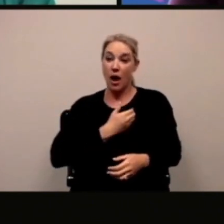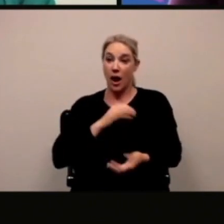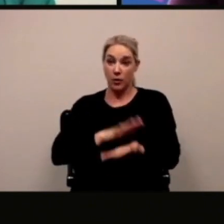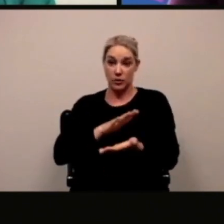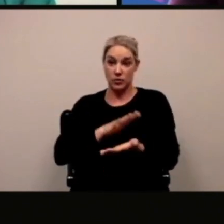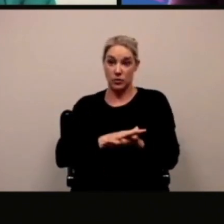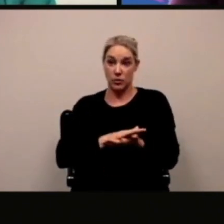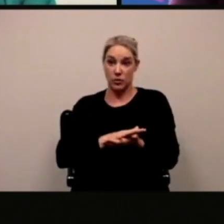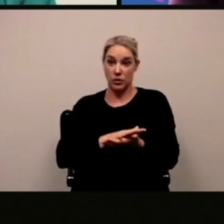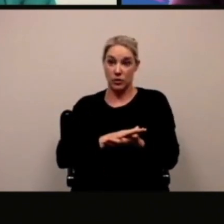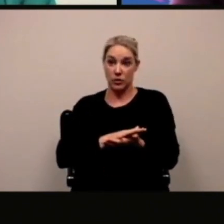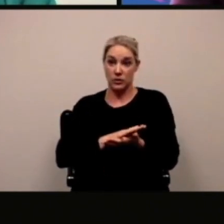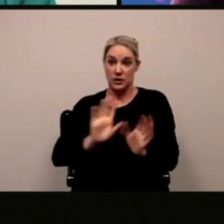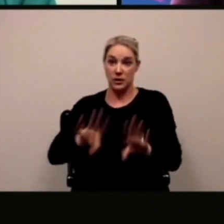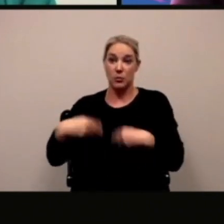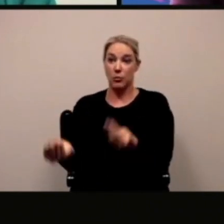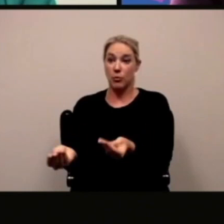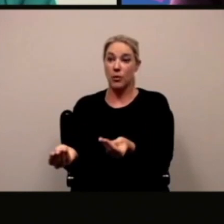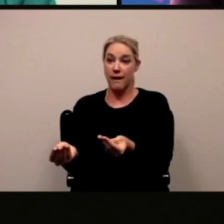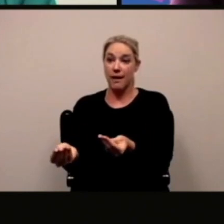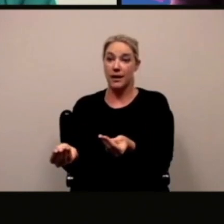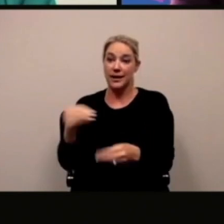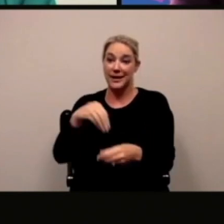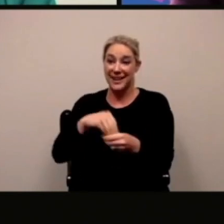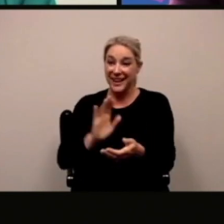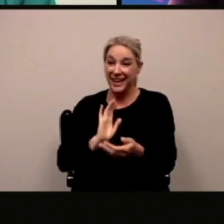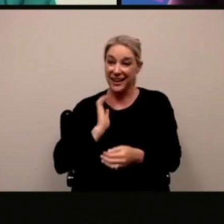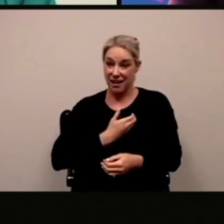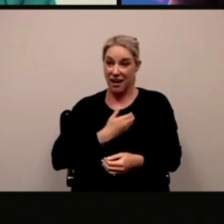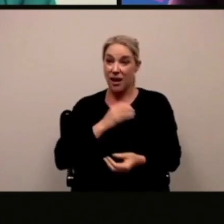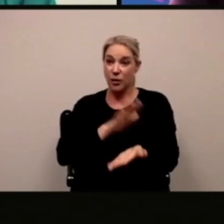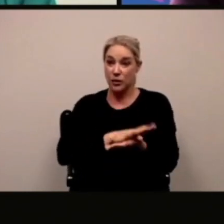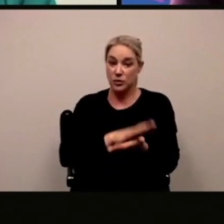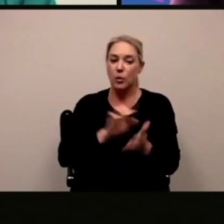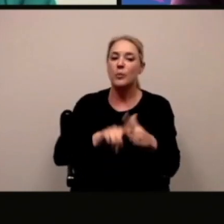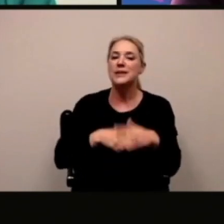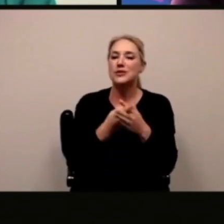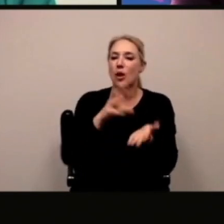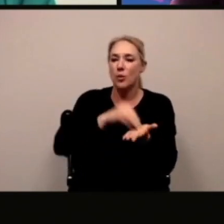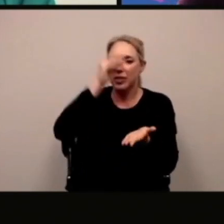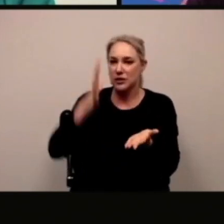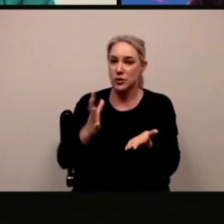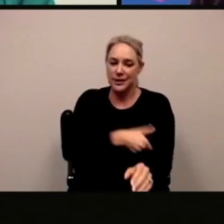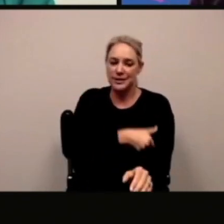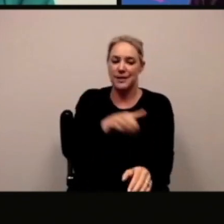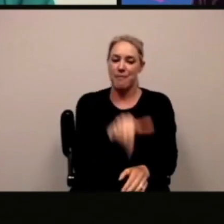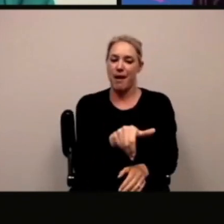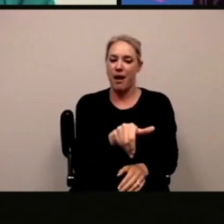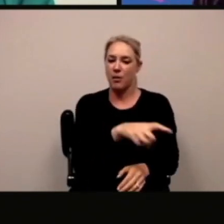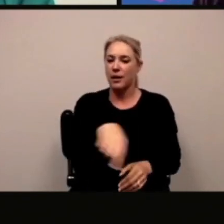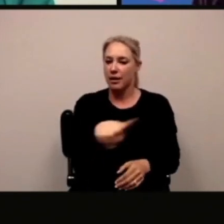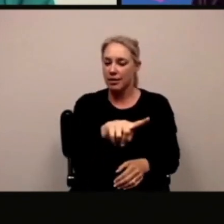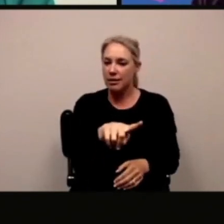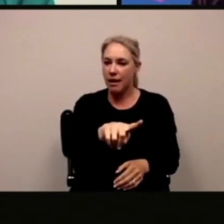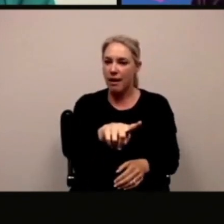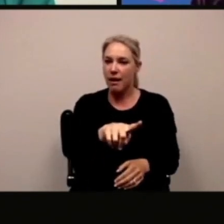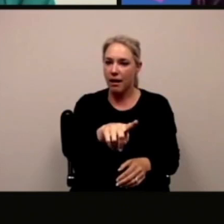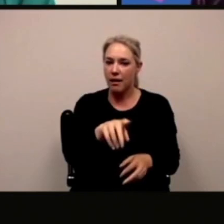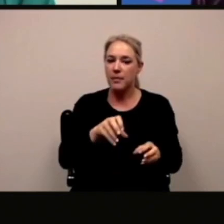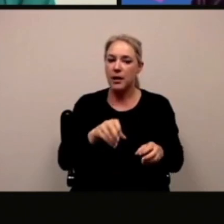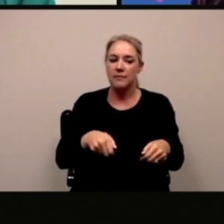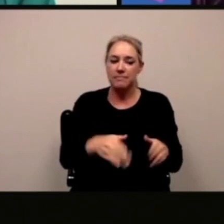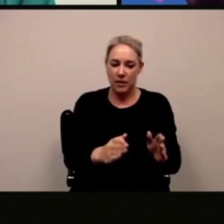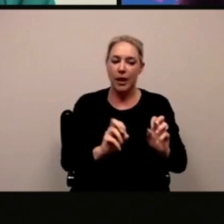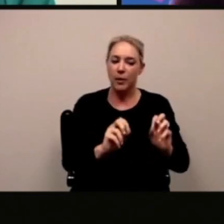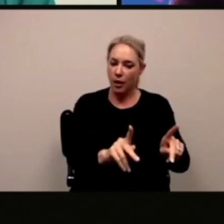it within our school is we start with the students, just empowering the students, giving them the opportunities. And you can start